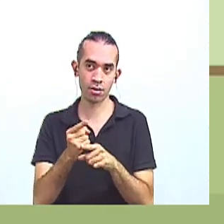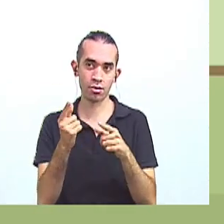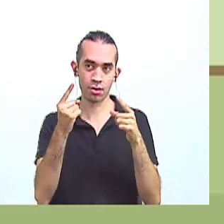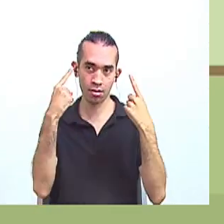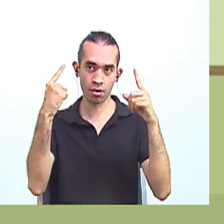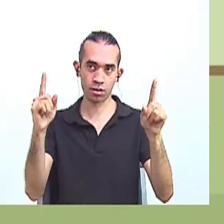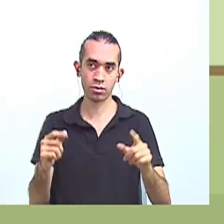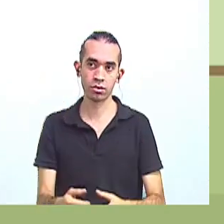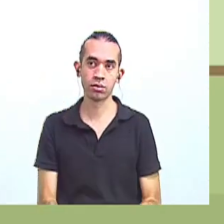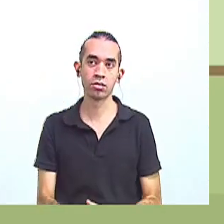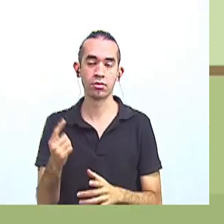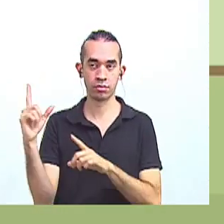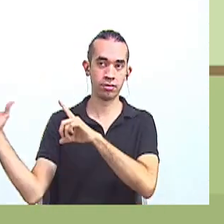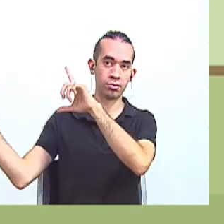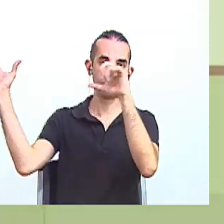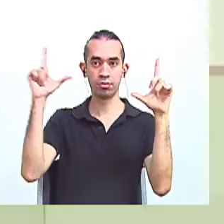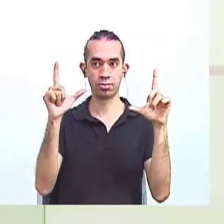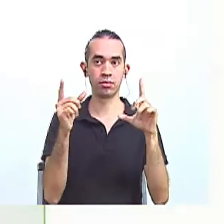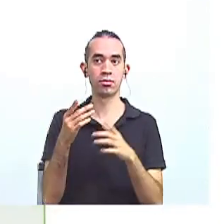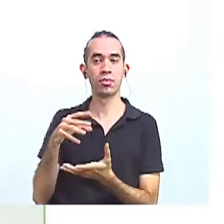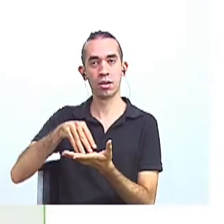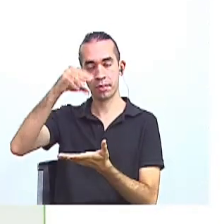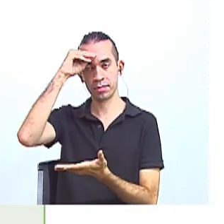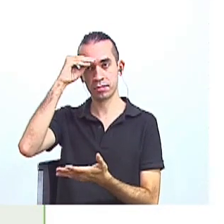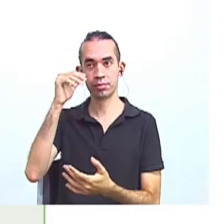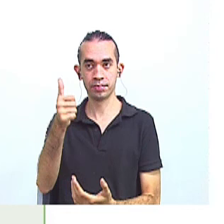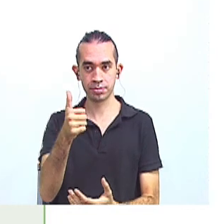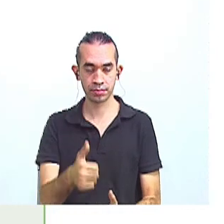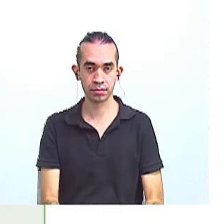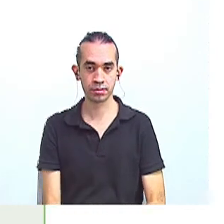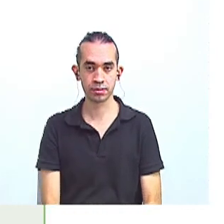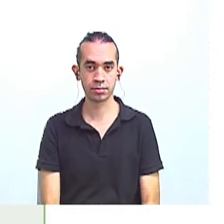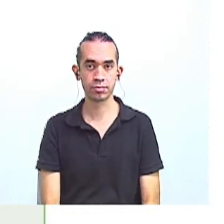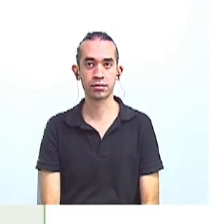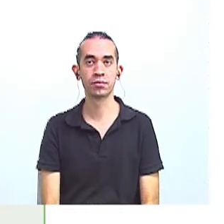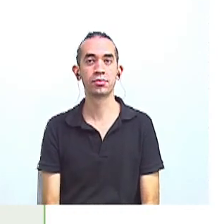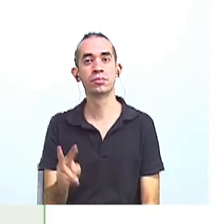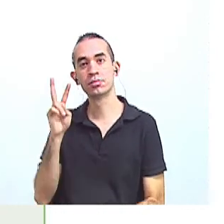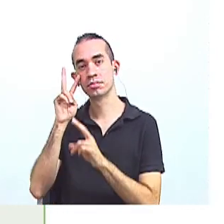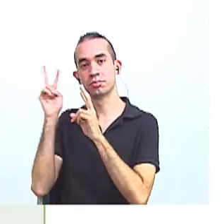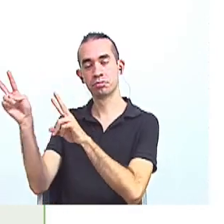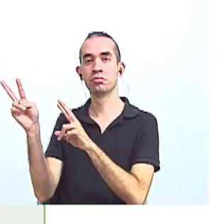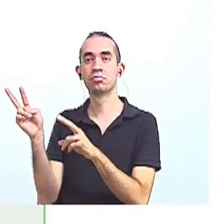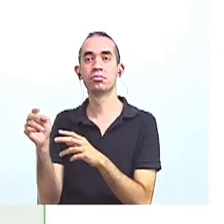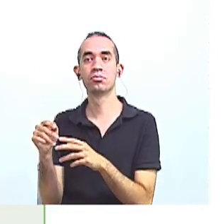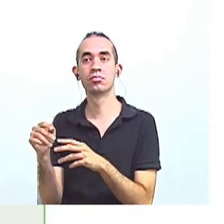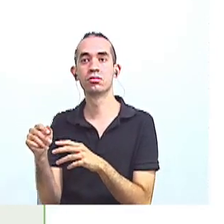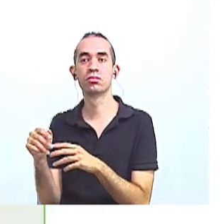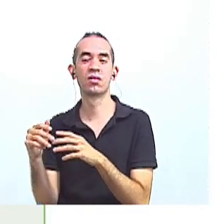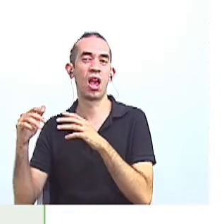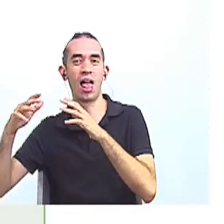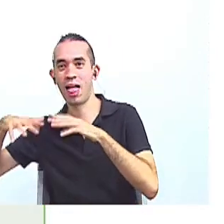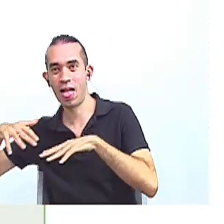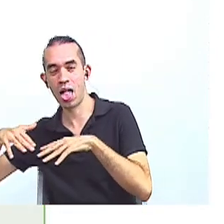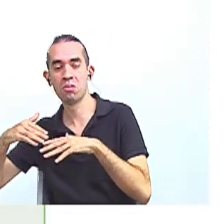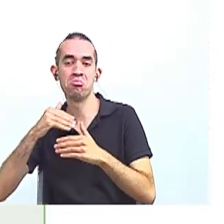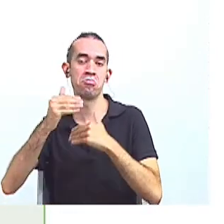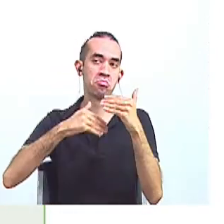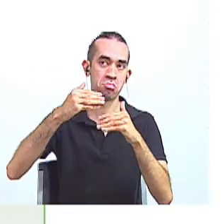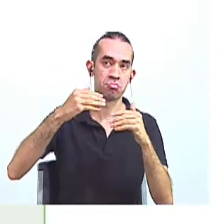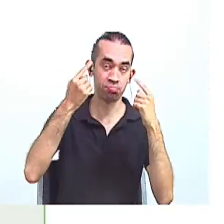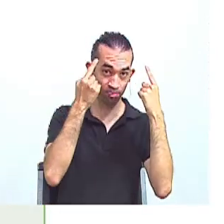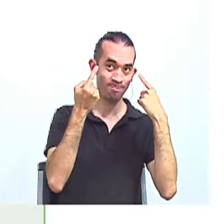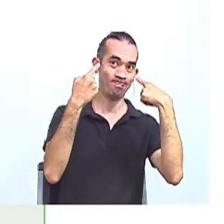let's see the slide for the learning. Okay? You see that we have not achieved, in progress,